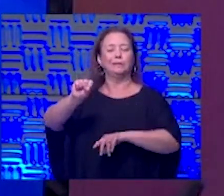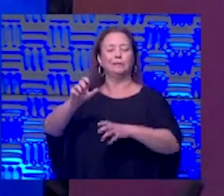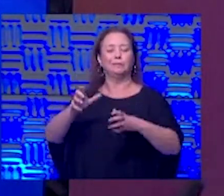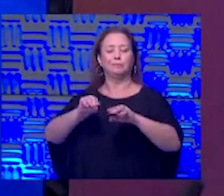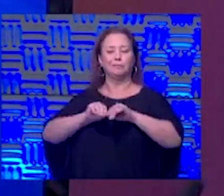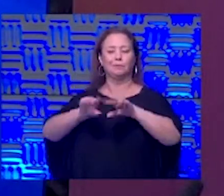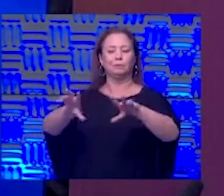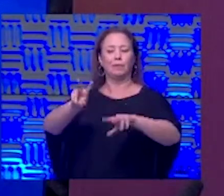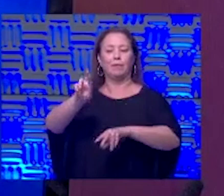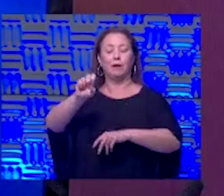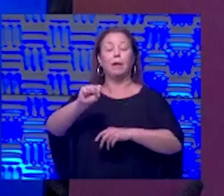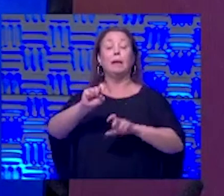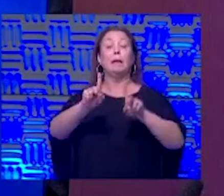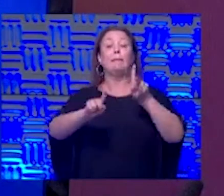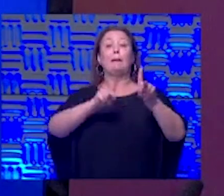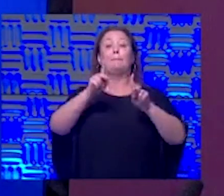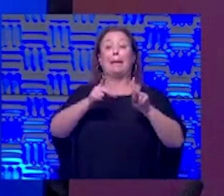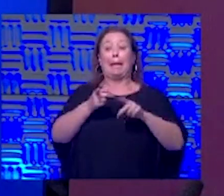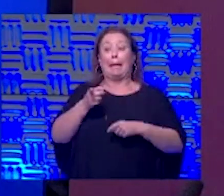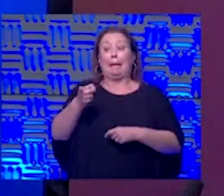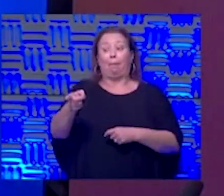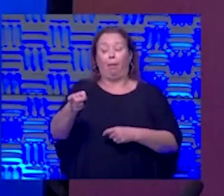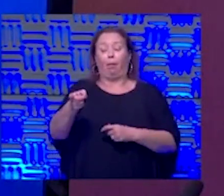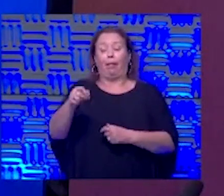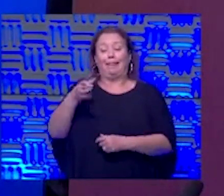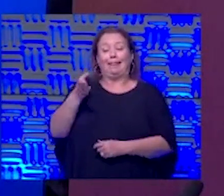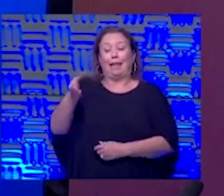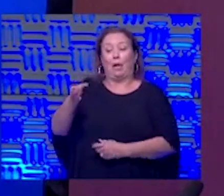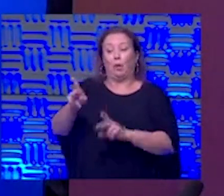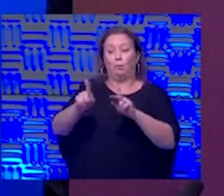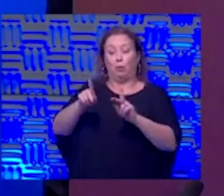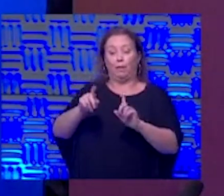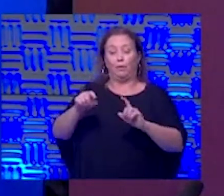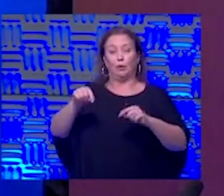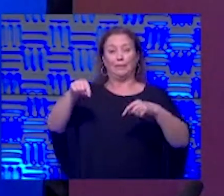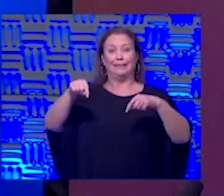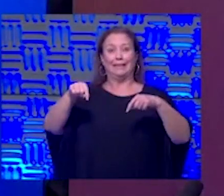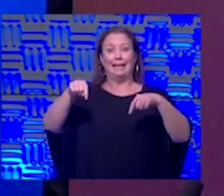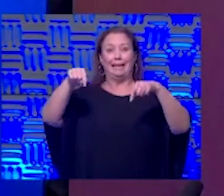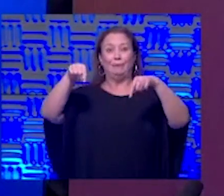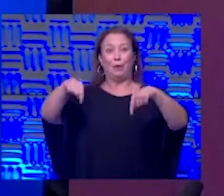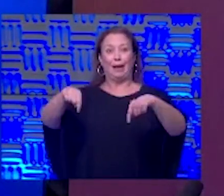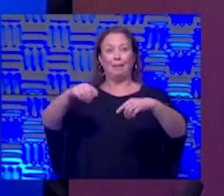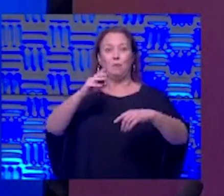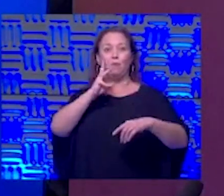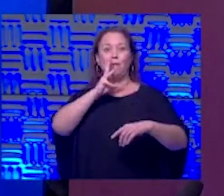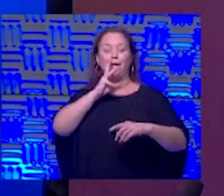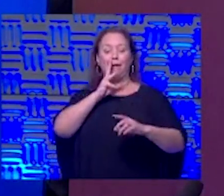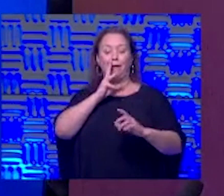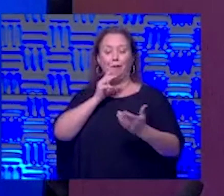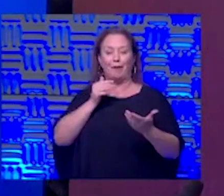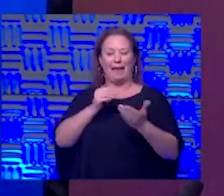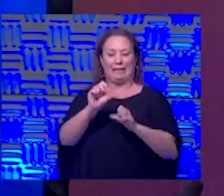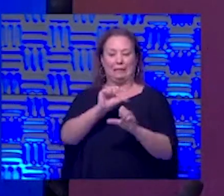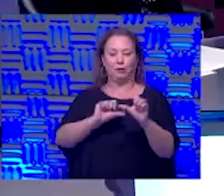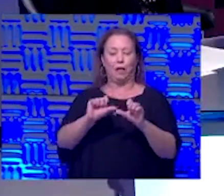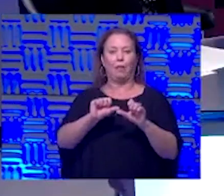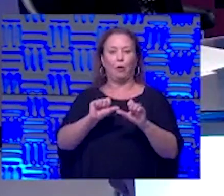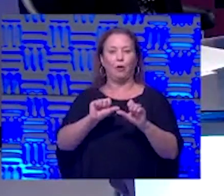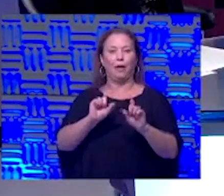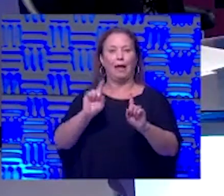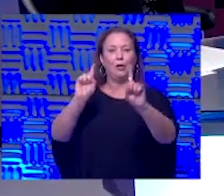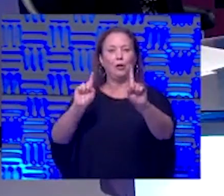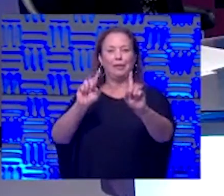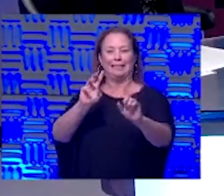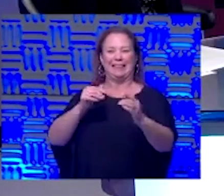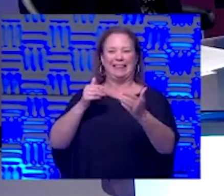The concentration of people in the pools, if you're still standing next to somebody in the water less than 6 feet, that's a problem. Comes down to social